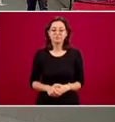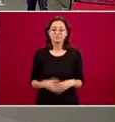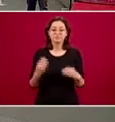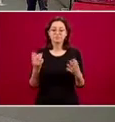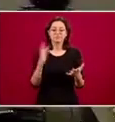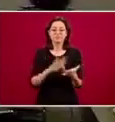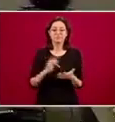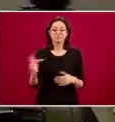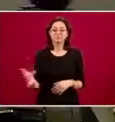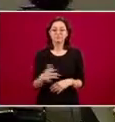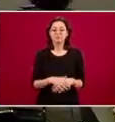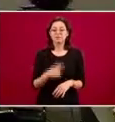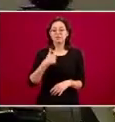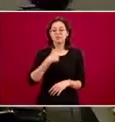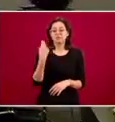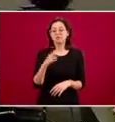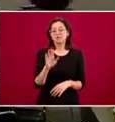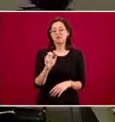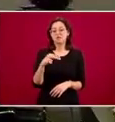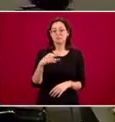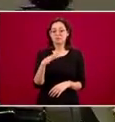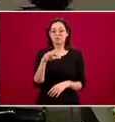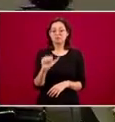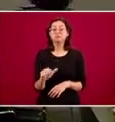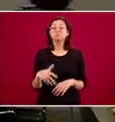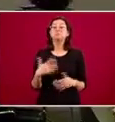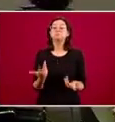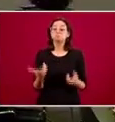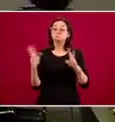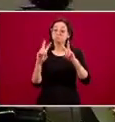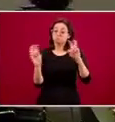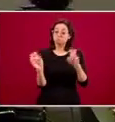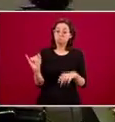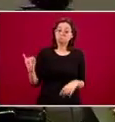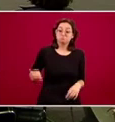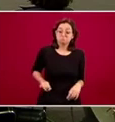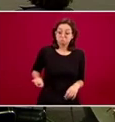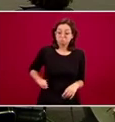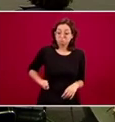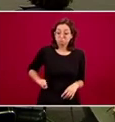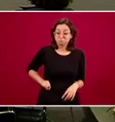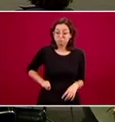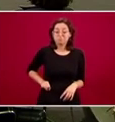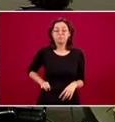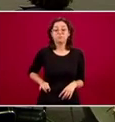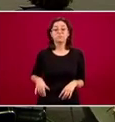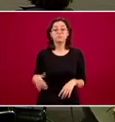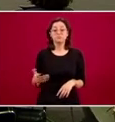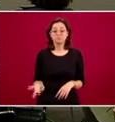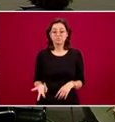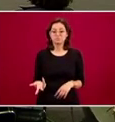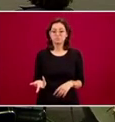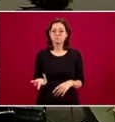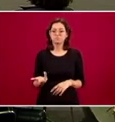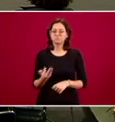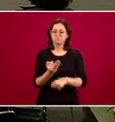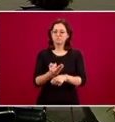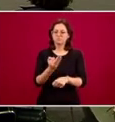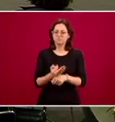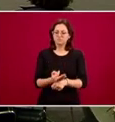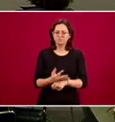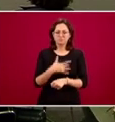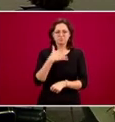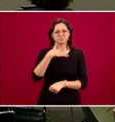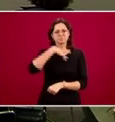Thank you. Good evening. That last question. Very interesting, all of these things that you have been